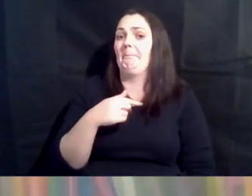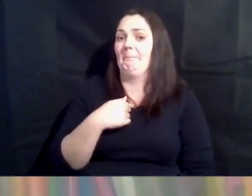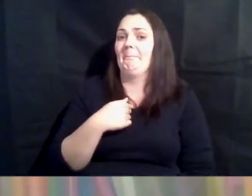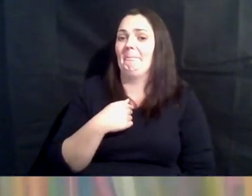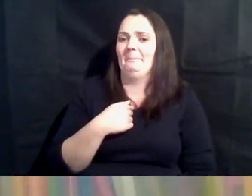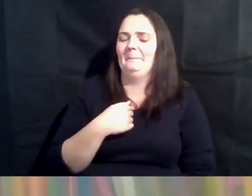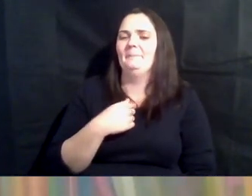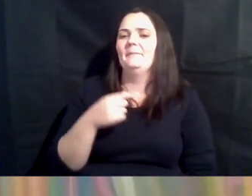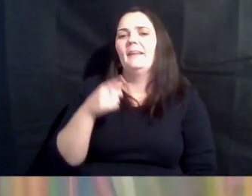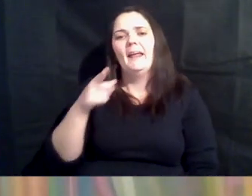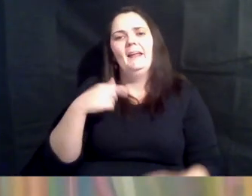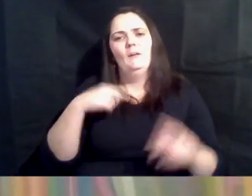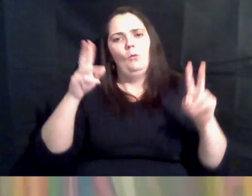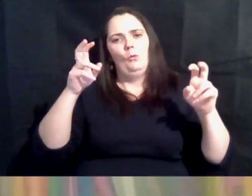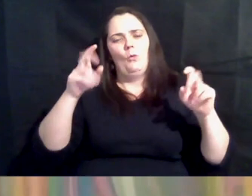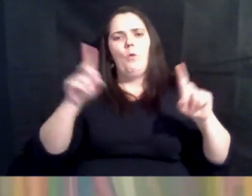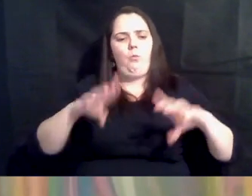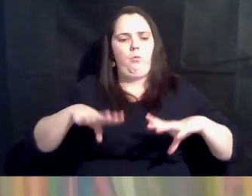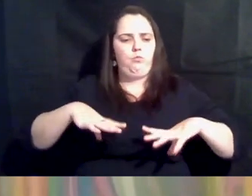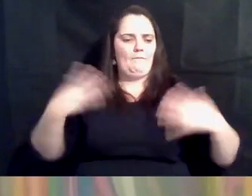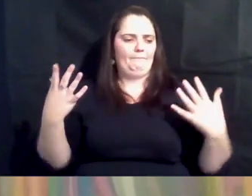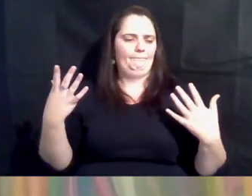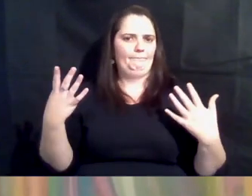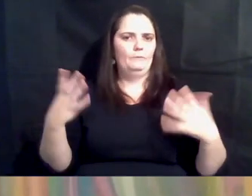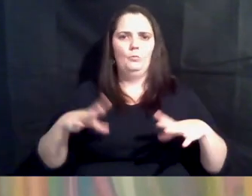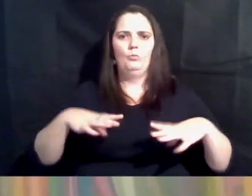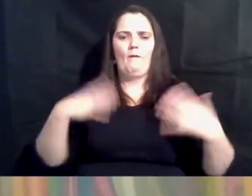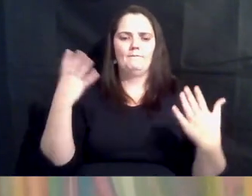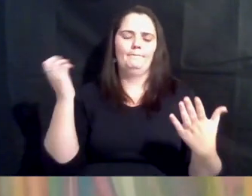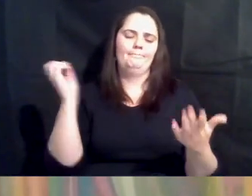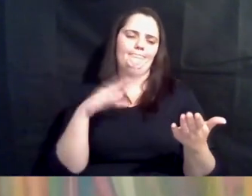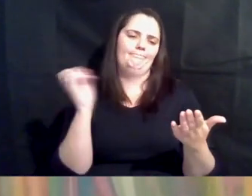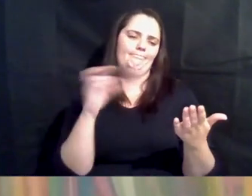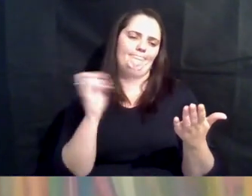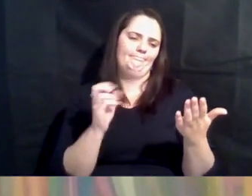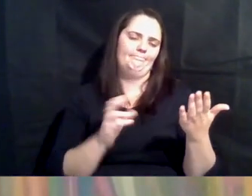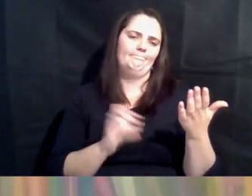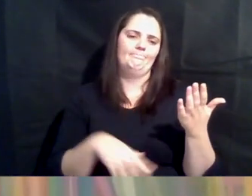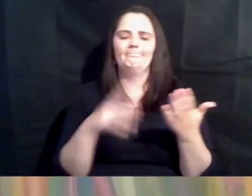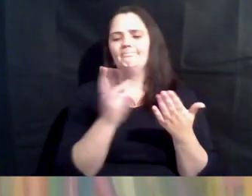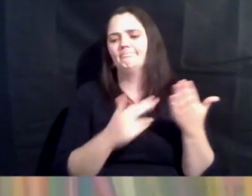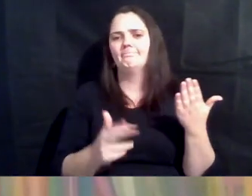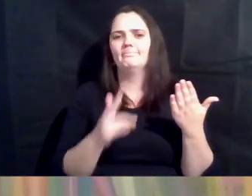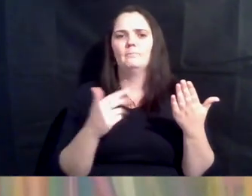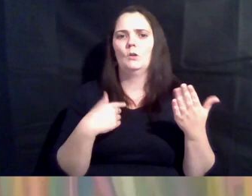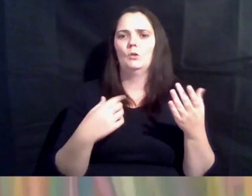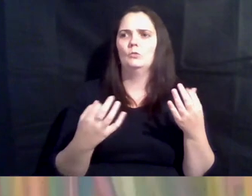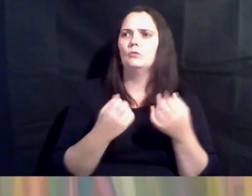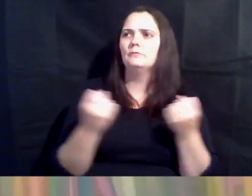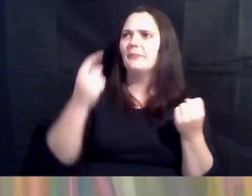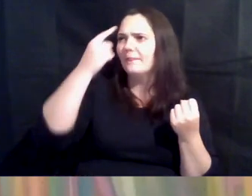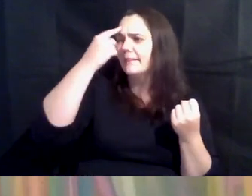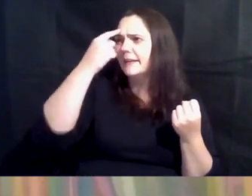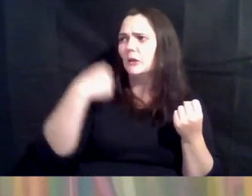I kind of call these like automatic drawings. So when I'm doing them, I'm not thinking about too much. There's no pressure for what I'm